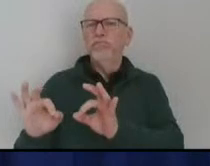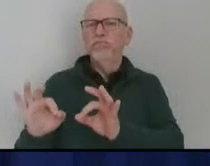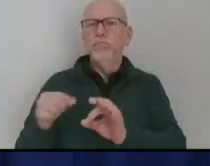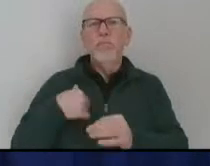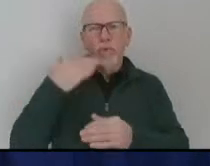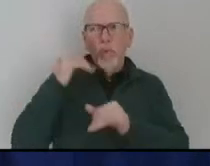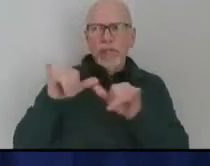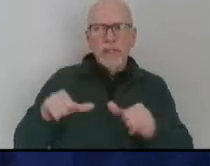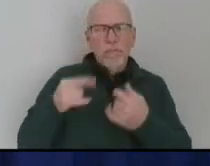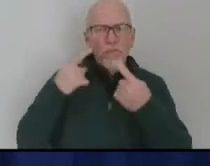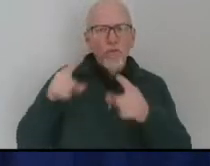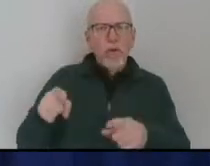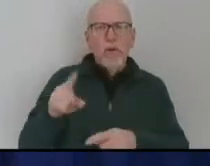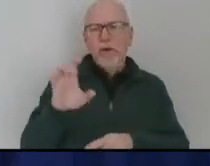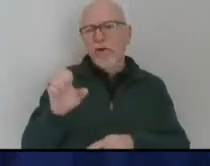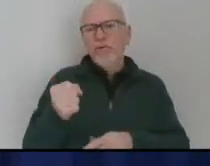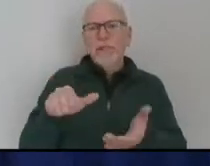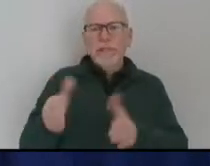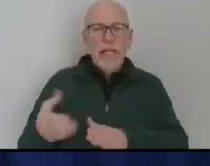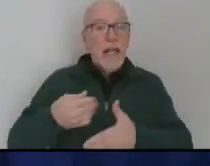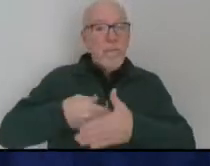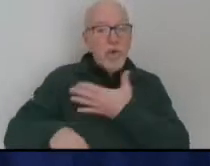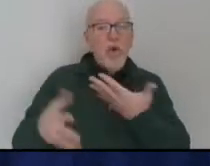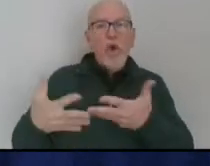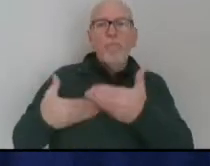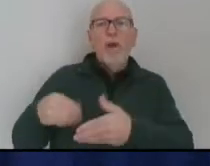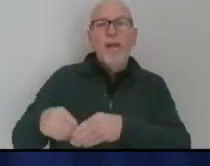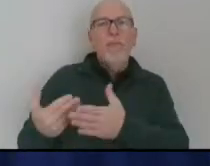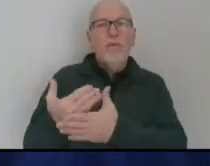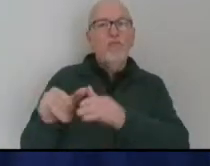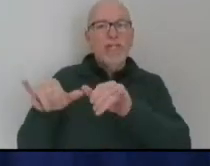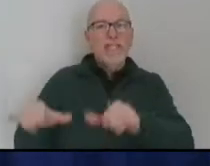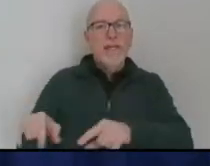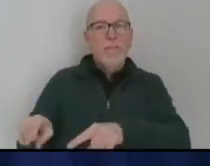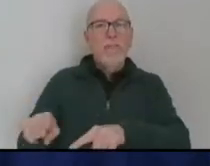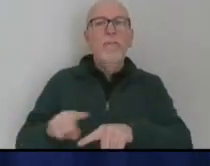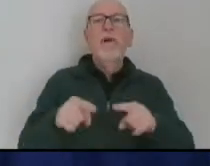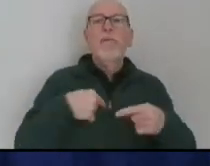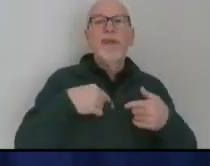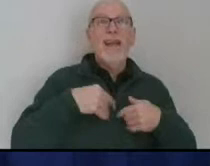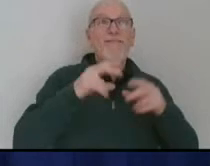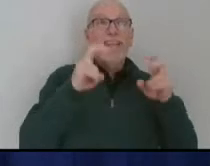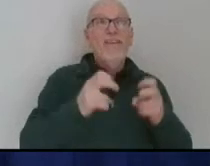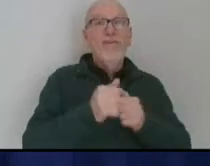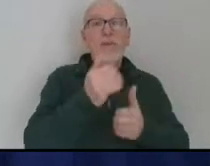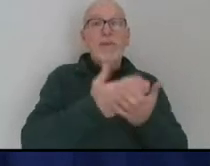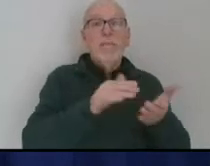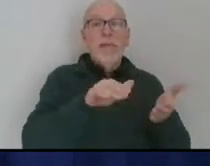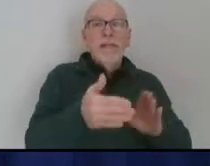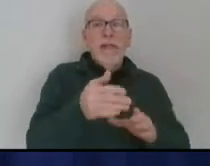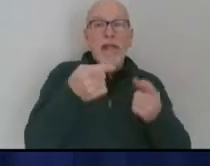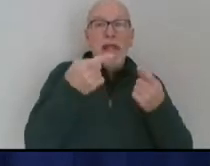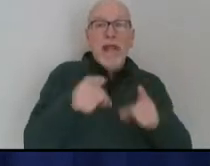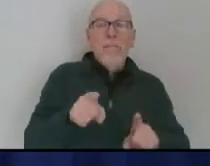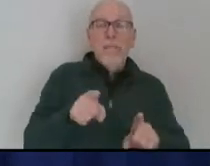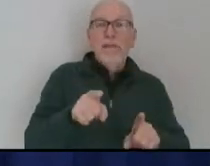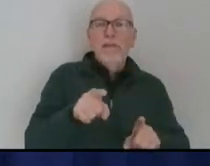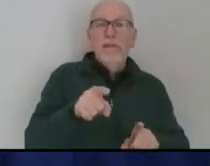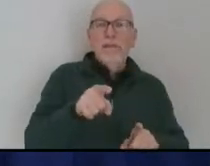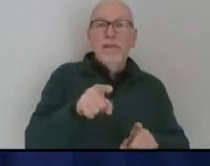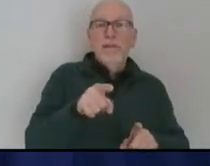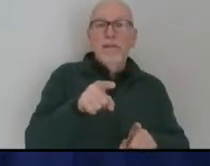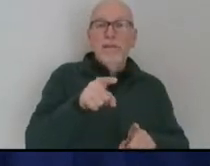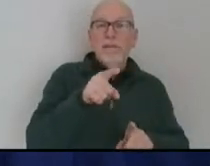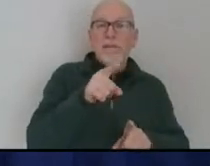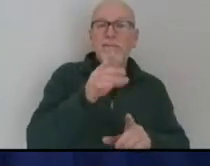works. Hundreds of deaths and births have been processed through that. But we have had an issue with some of the deaths that finished and